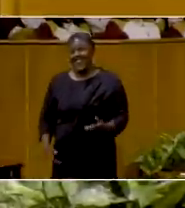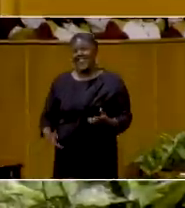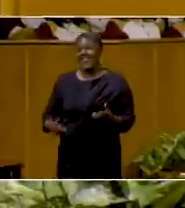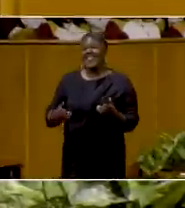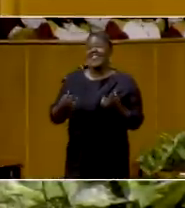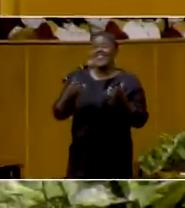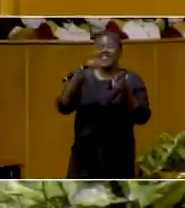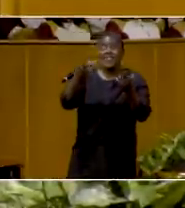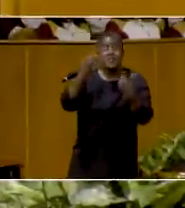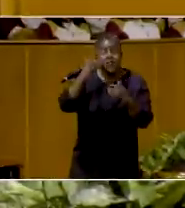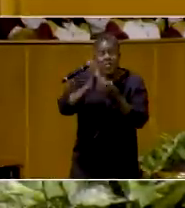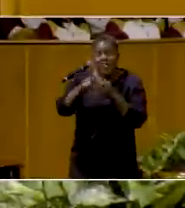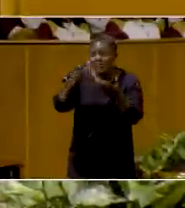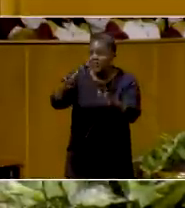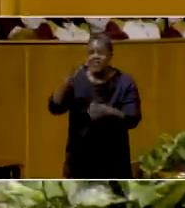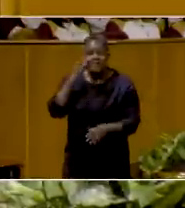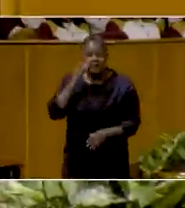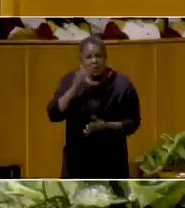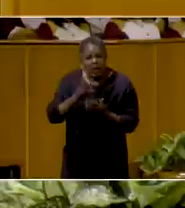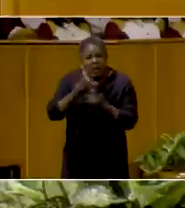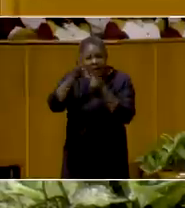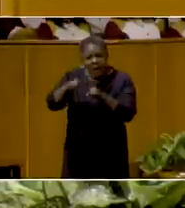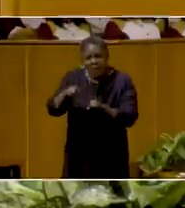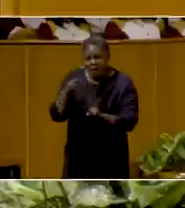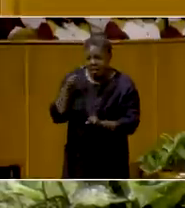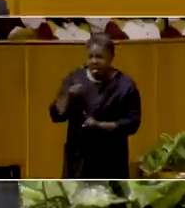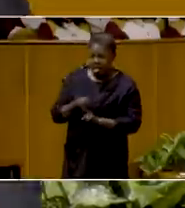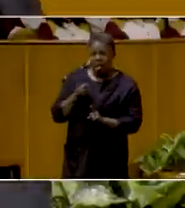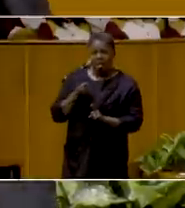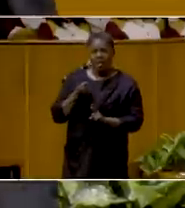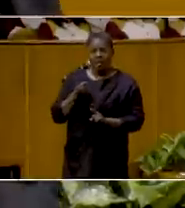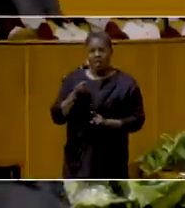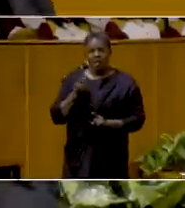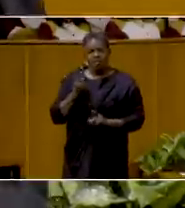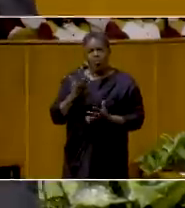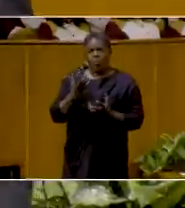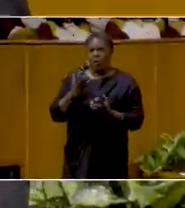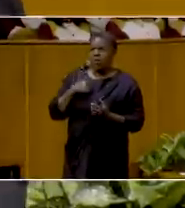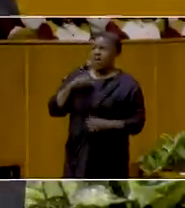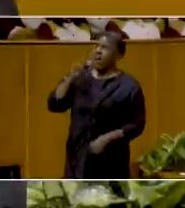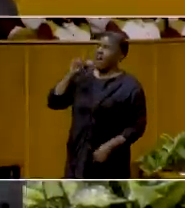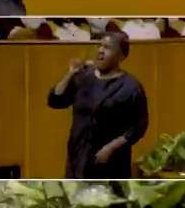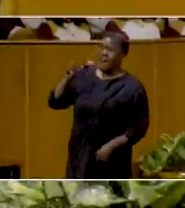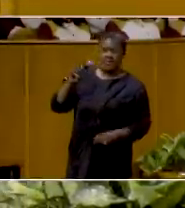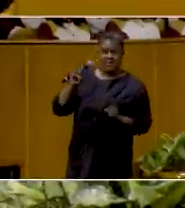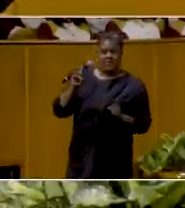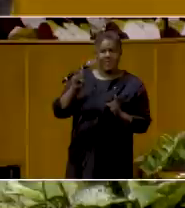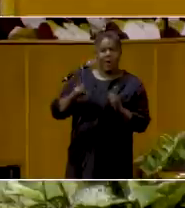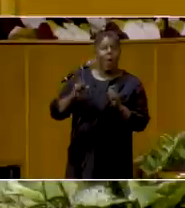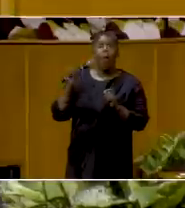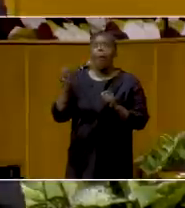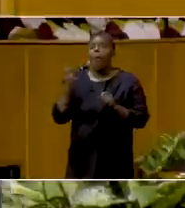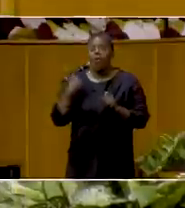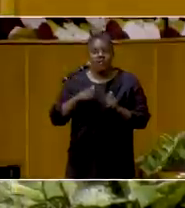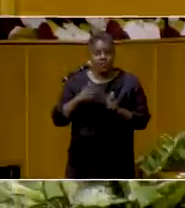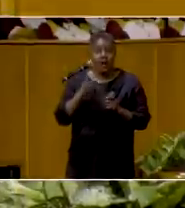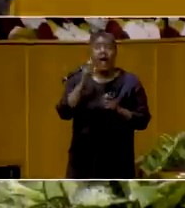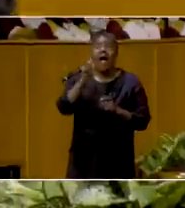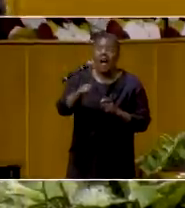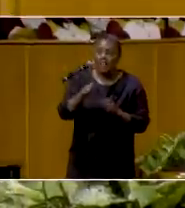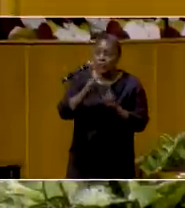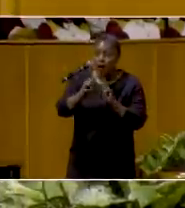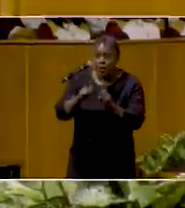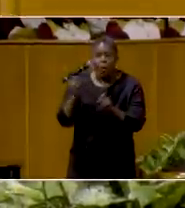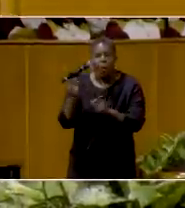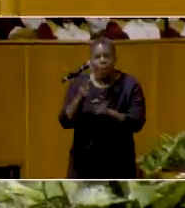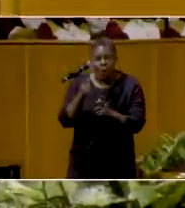has come to a place where you've wanted to ask the question all of us have to ask, all